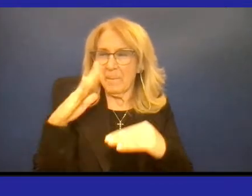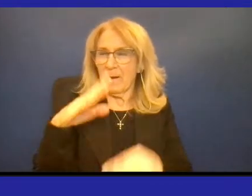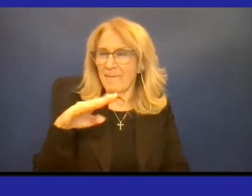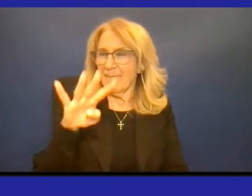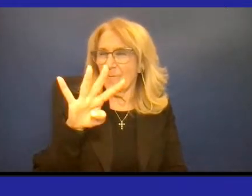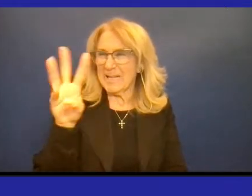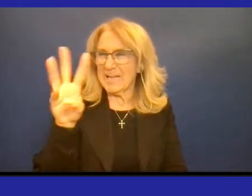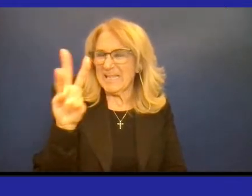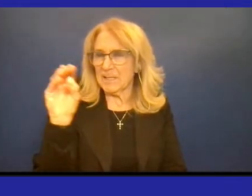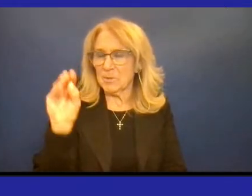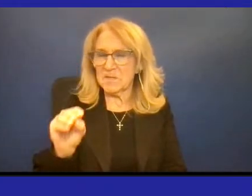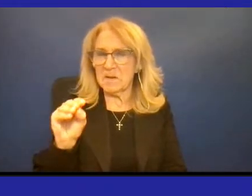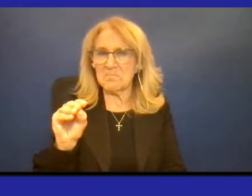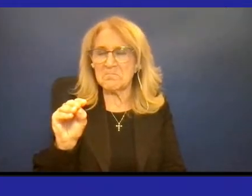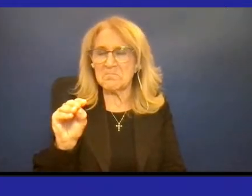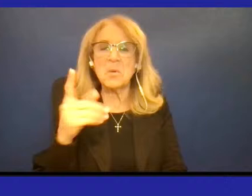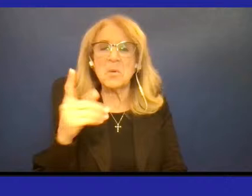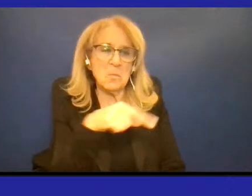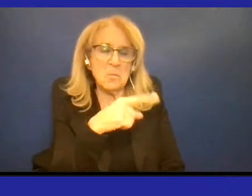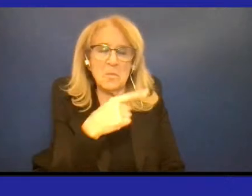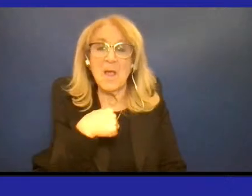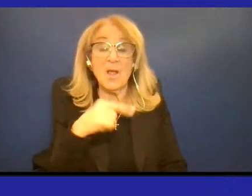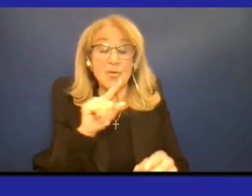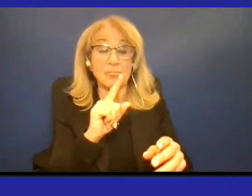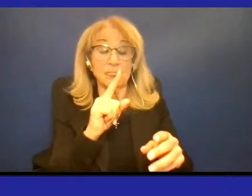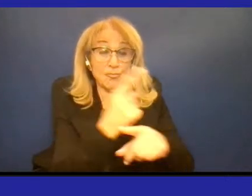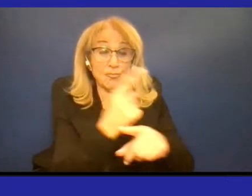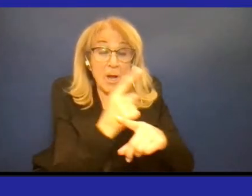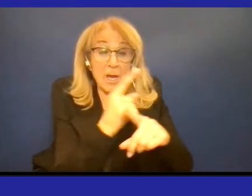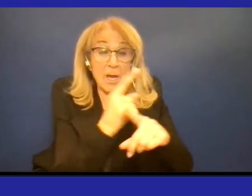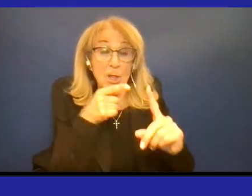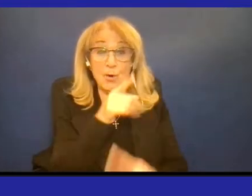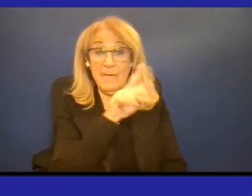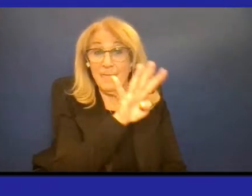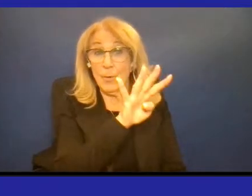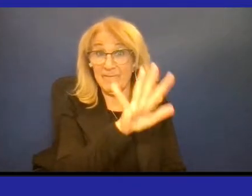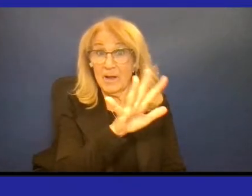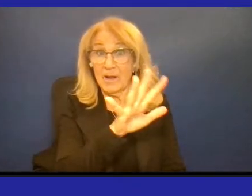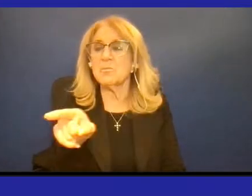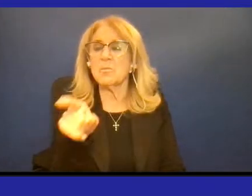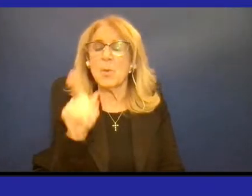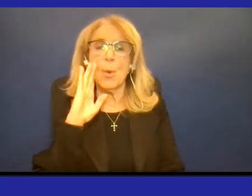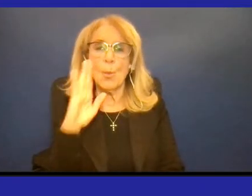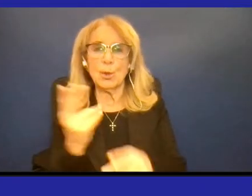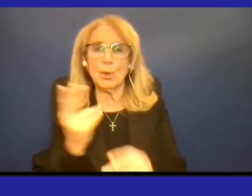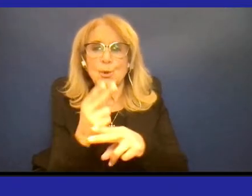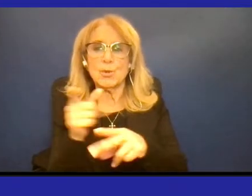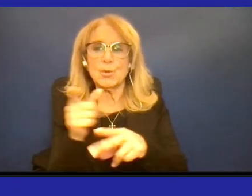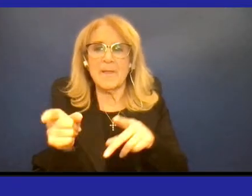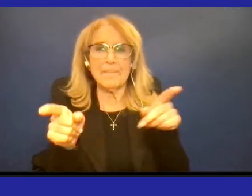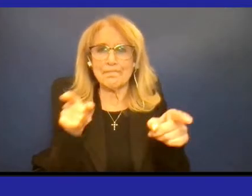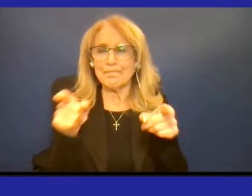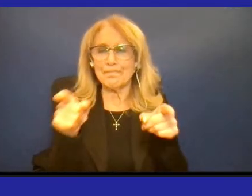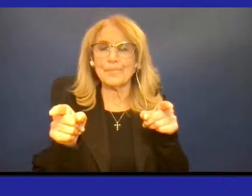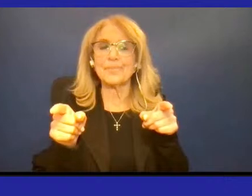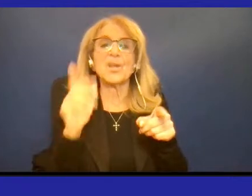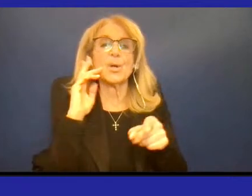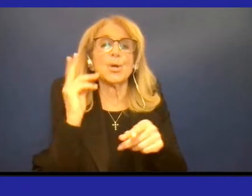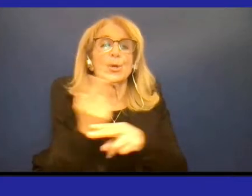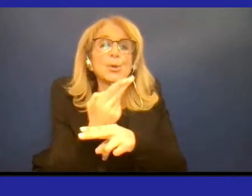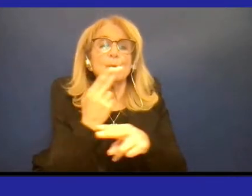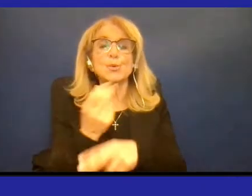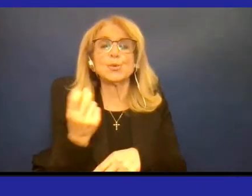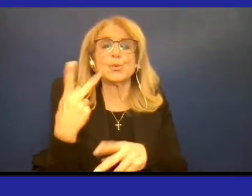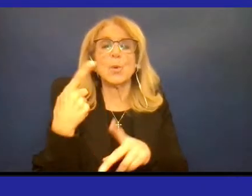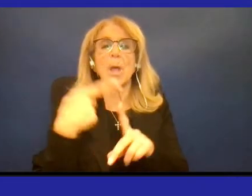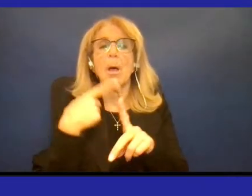actually a metric we're going to revisit and adjust for future quarters, with the focus actually being a 12-month rolling average with